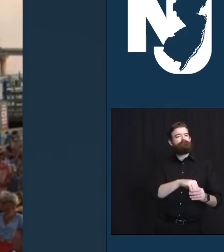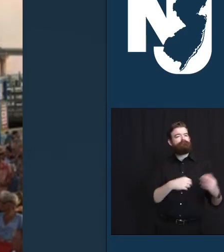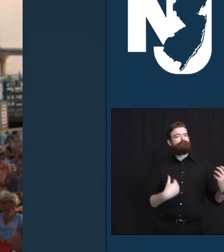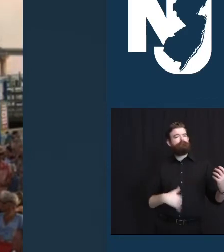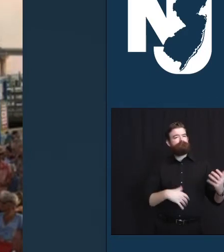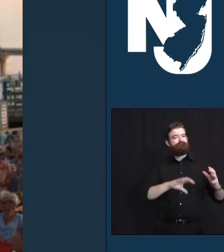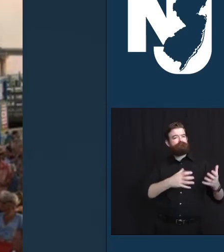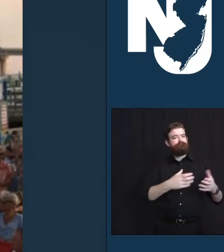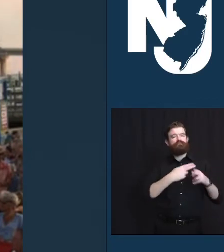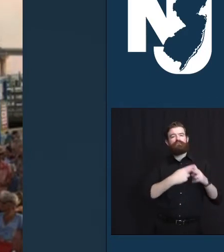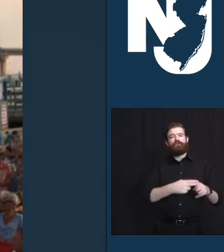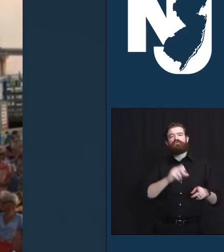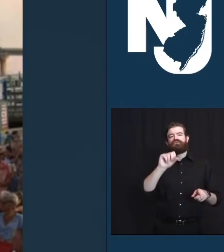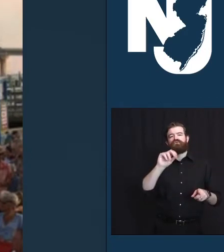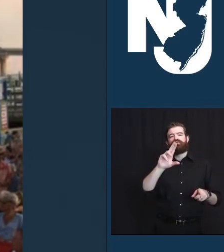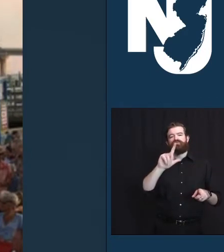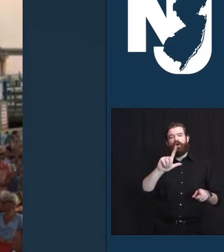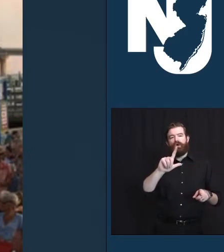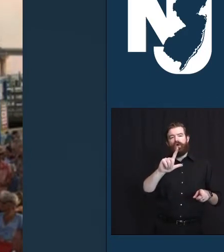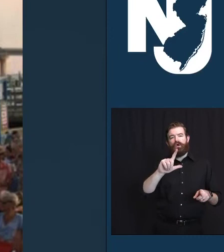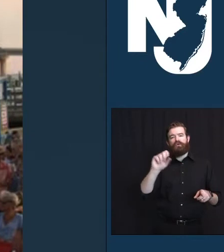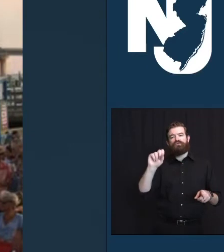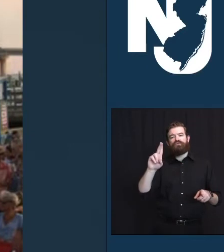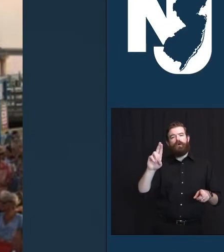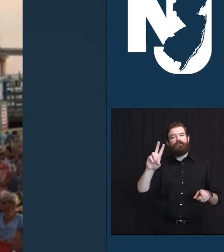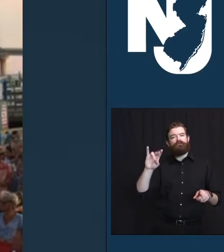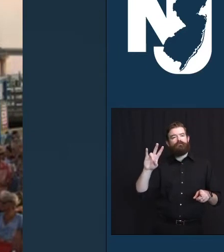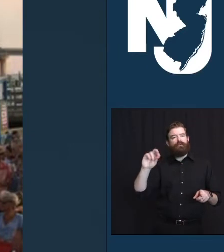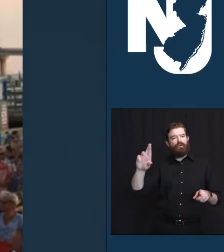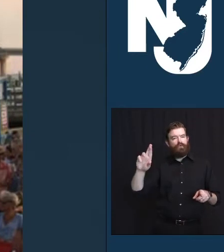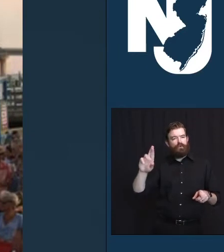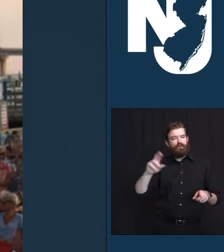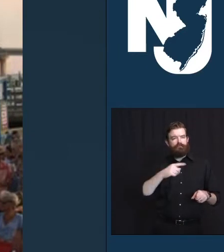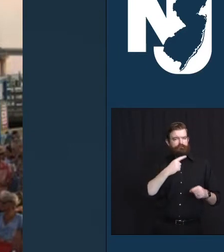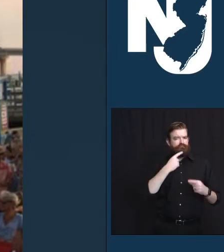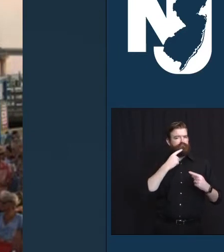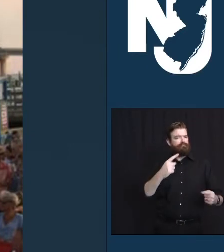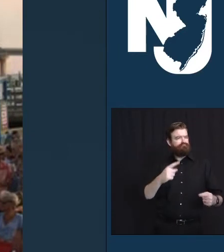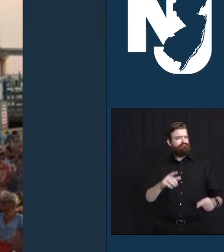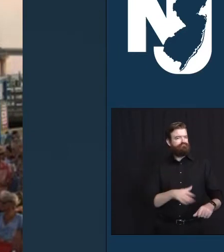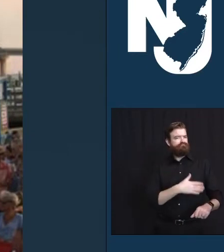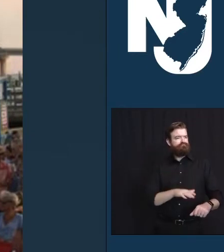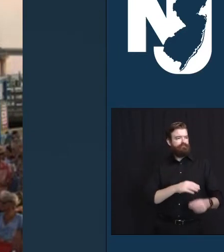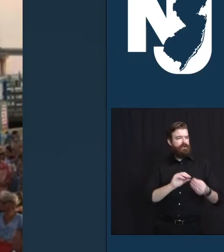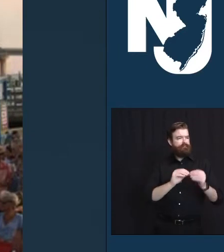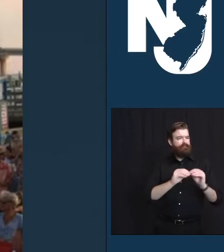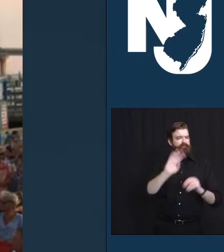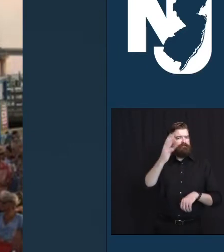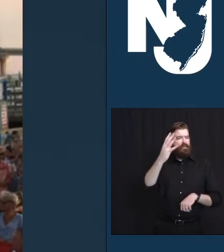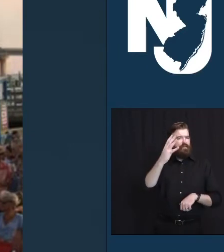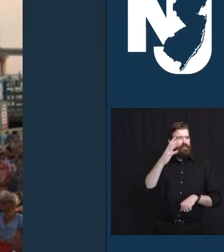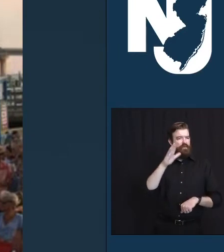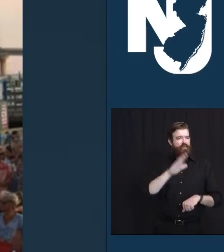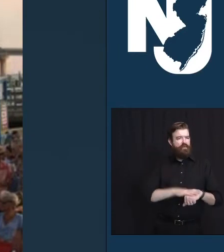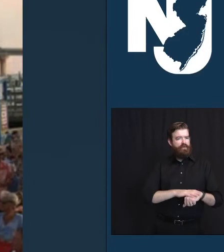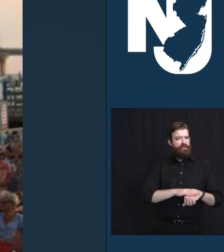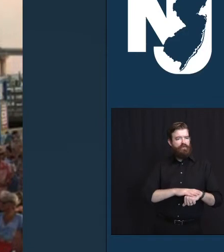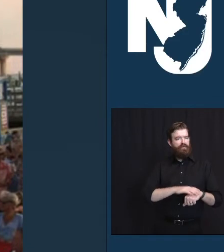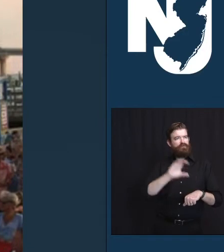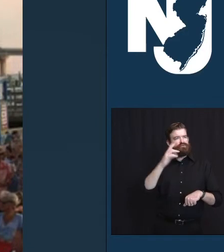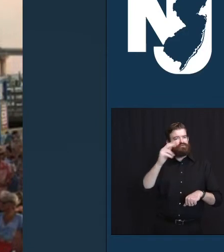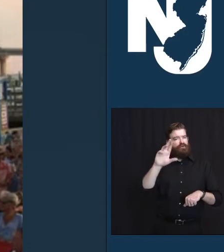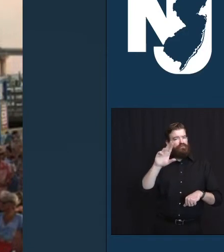as a 10-year-old, Expressway to Your Heart, which went to number 4 on the Billboard Hot 100 and earned him the first of what would